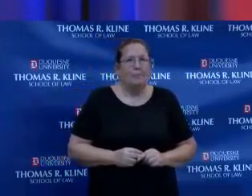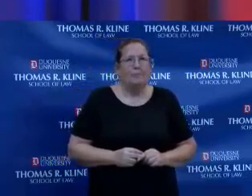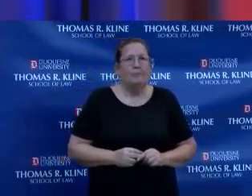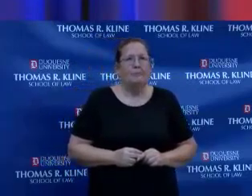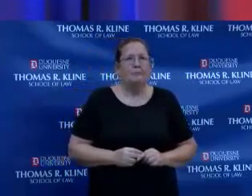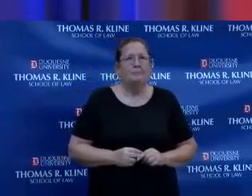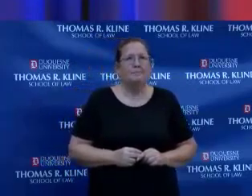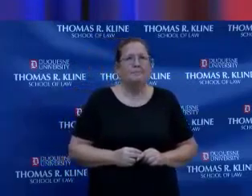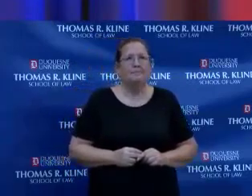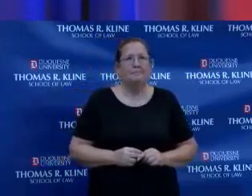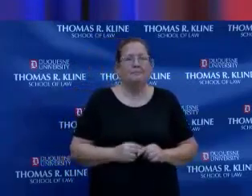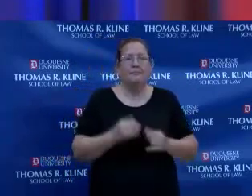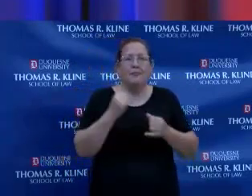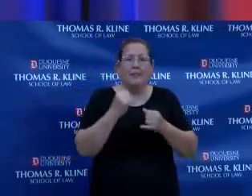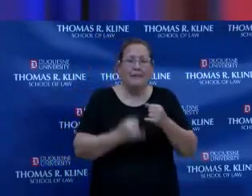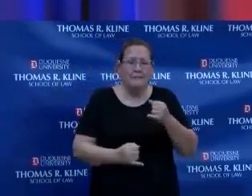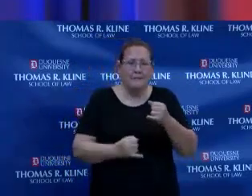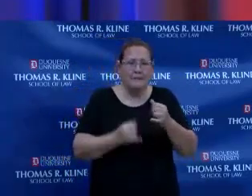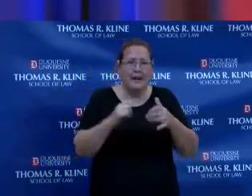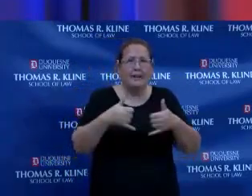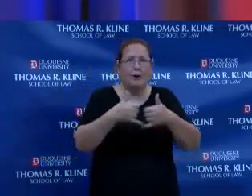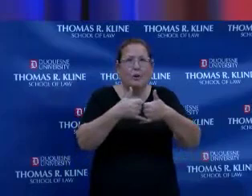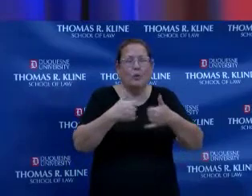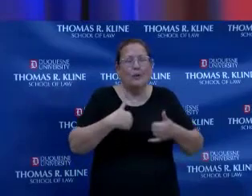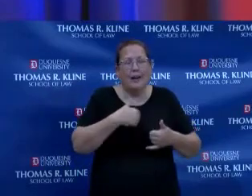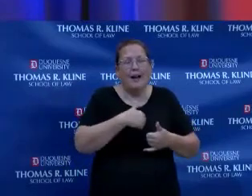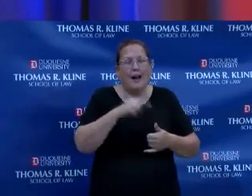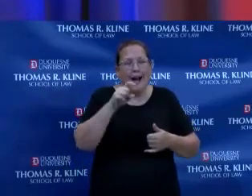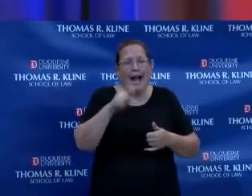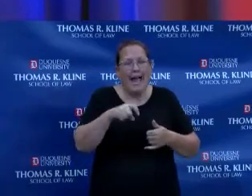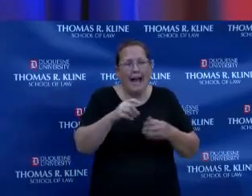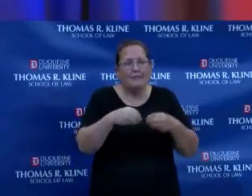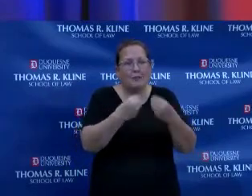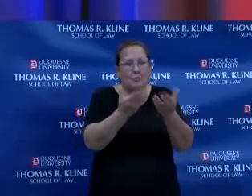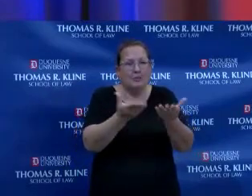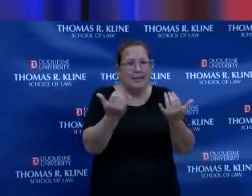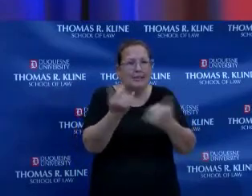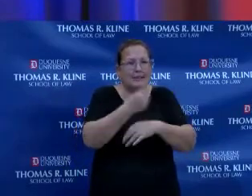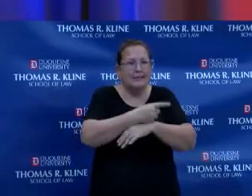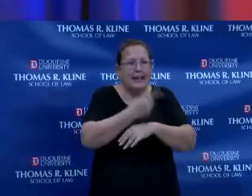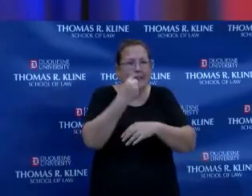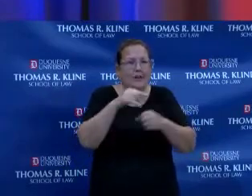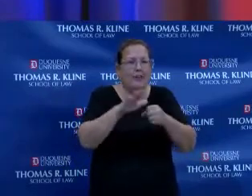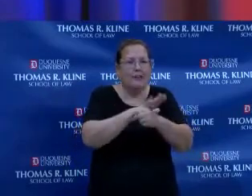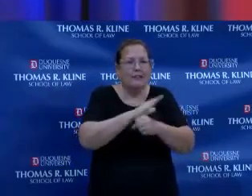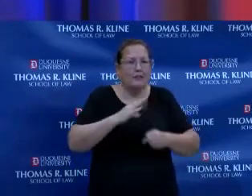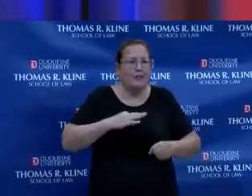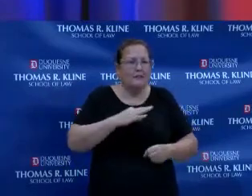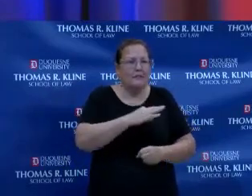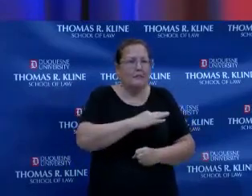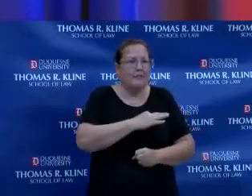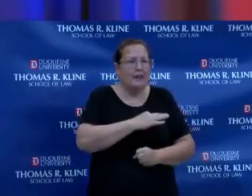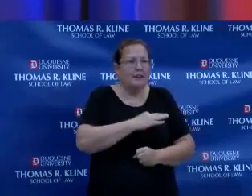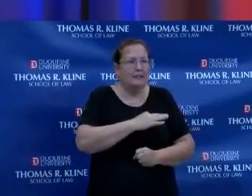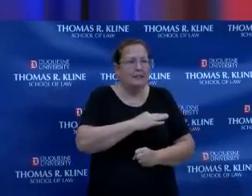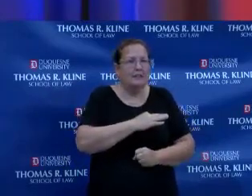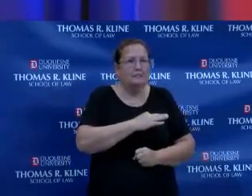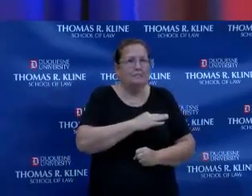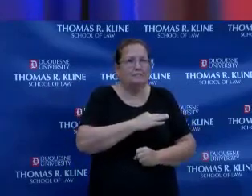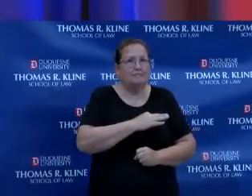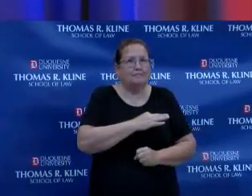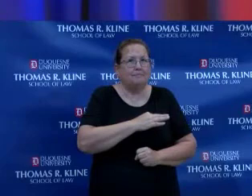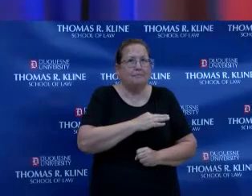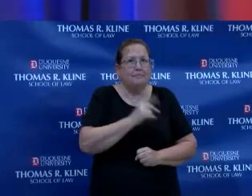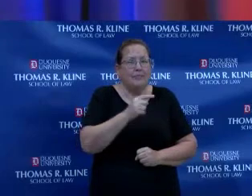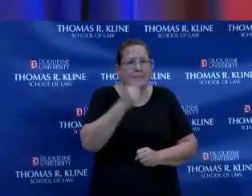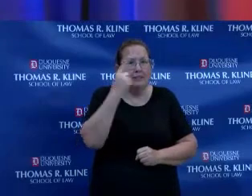The final award I have to present today on behalf of the entire faculty is the President Ken and Laura Gormley